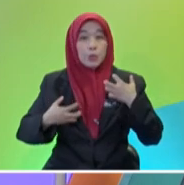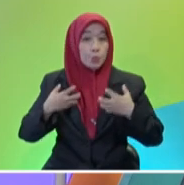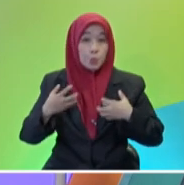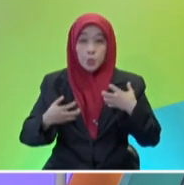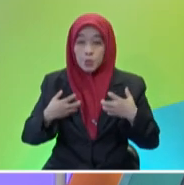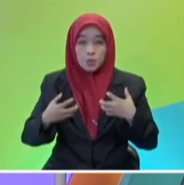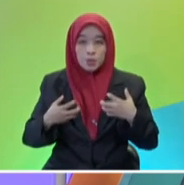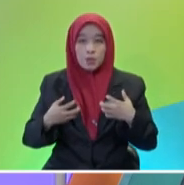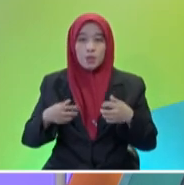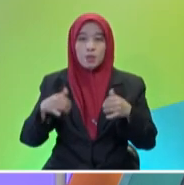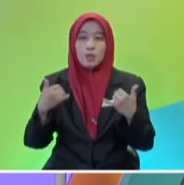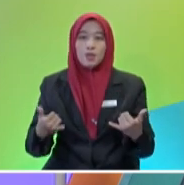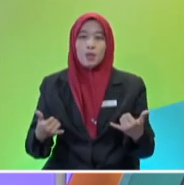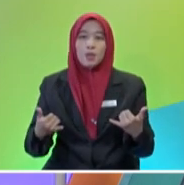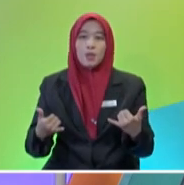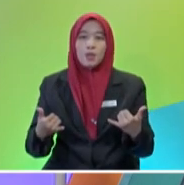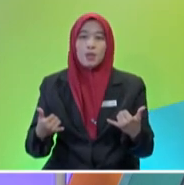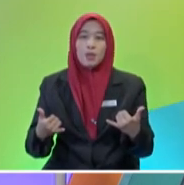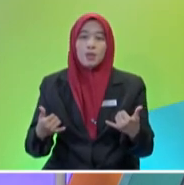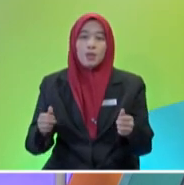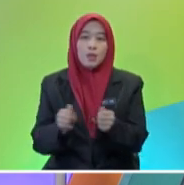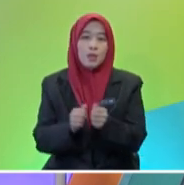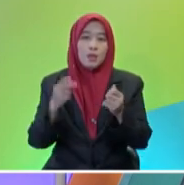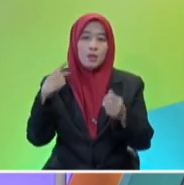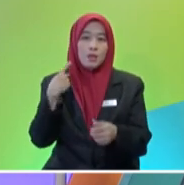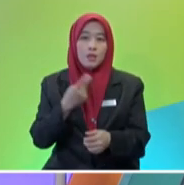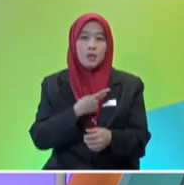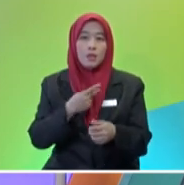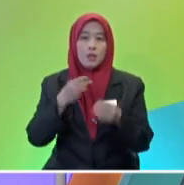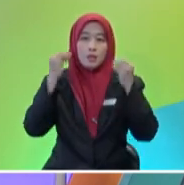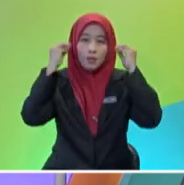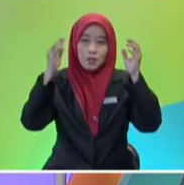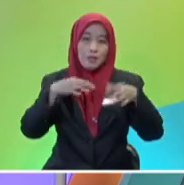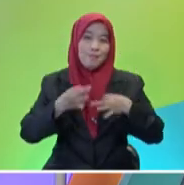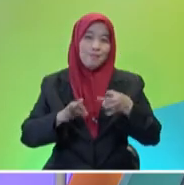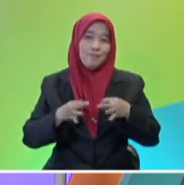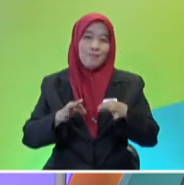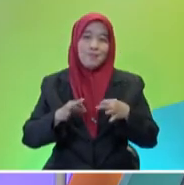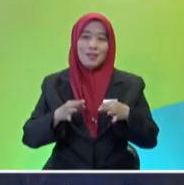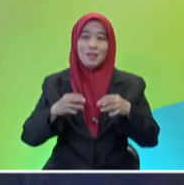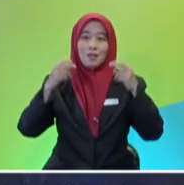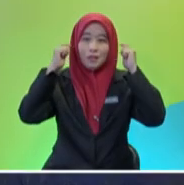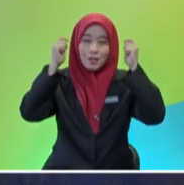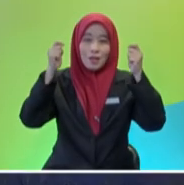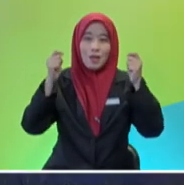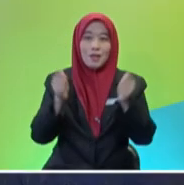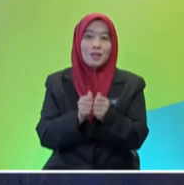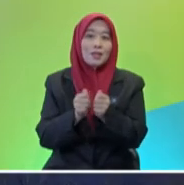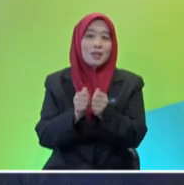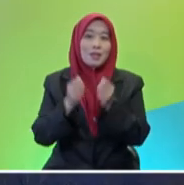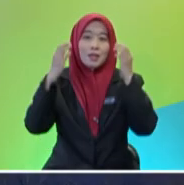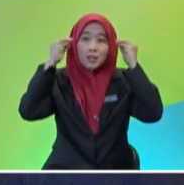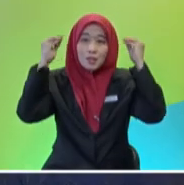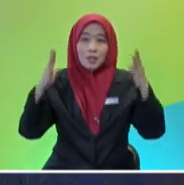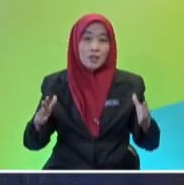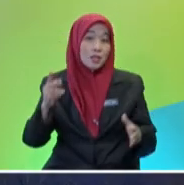in the studio with us is of course our sign language interpreter, teacher Zaratul, and also teacher Krishna, our teacher for today.